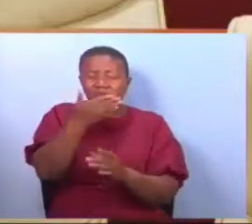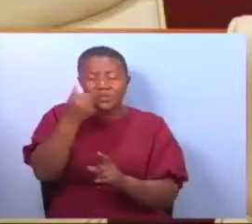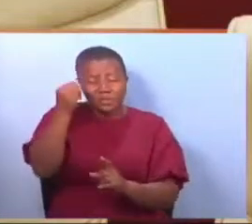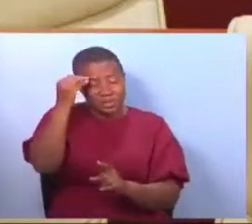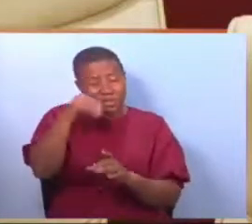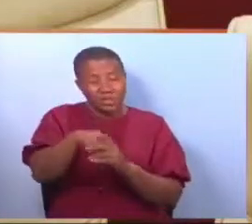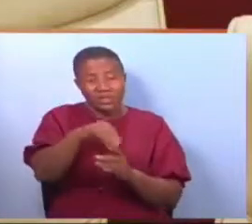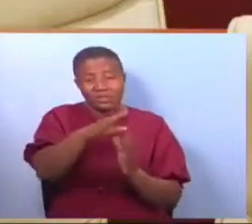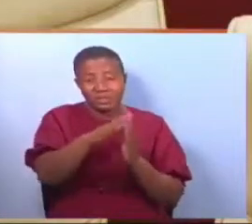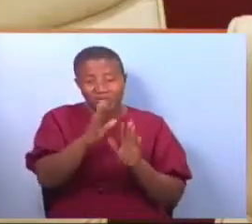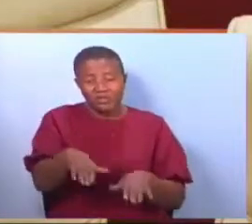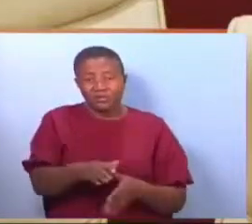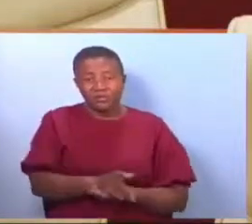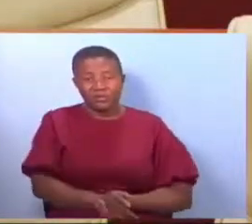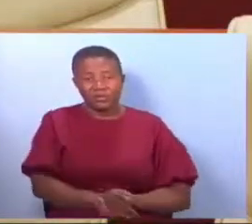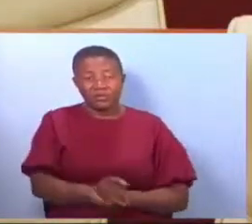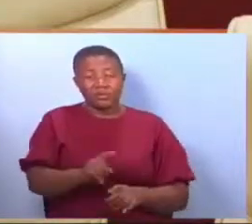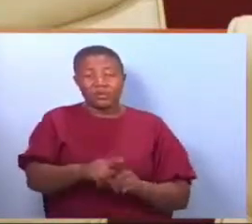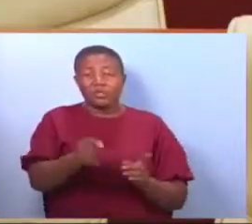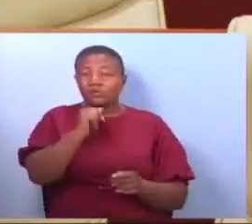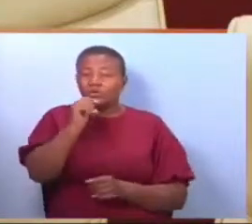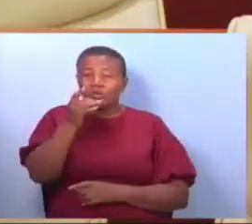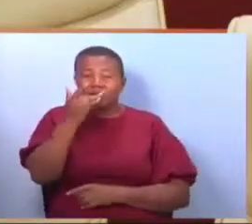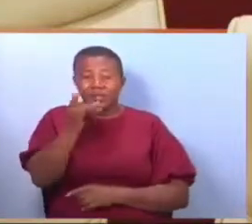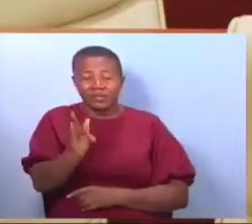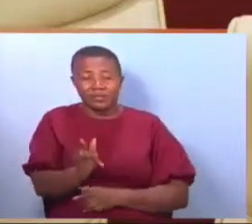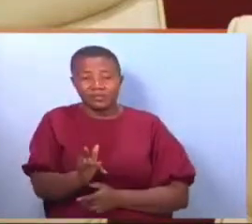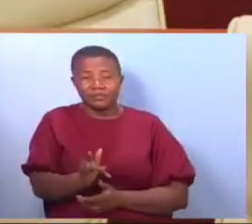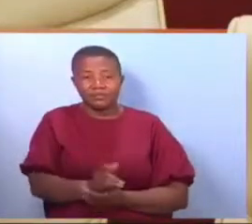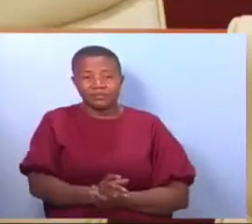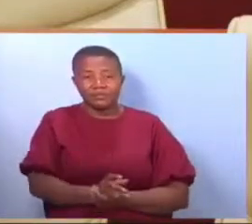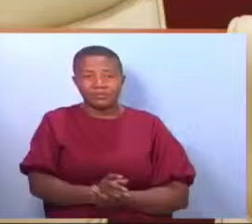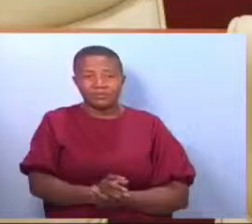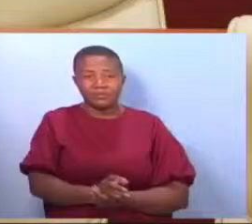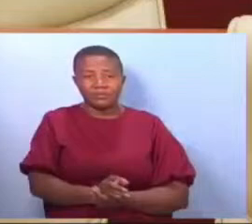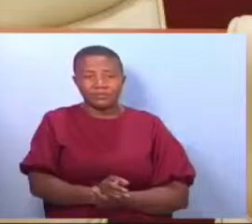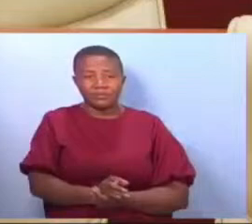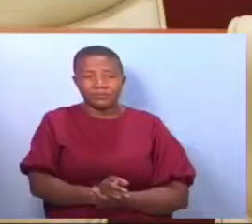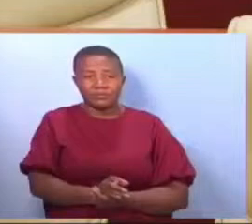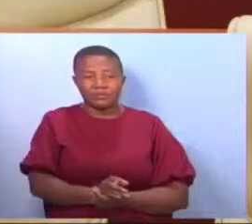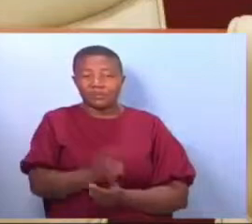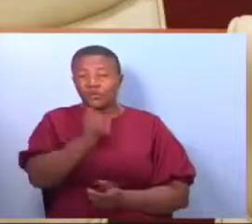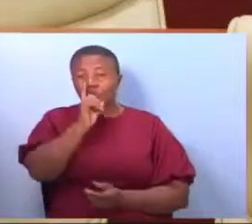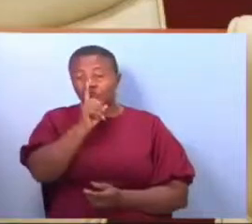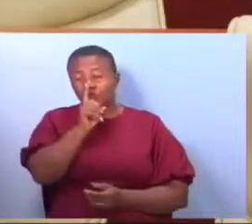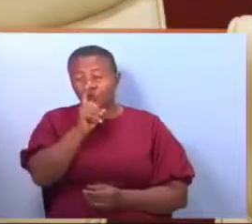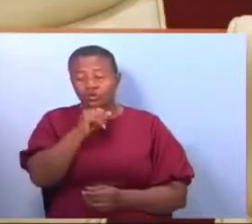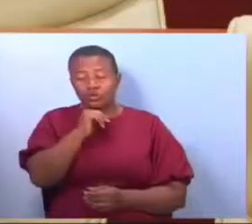House. Unfortunately, we lost him. Today,